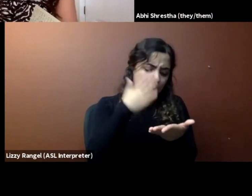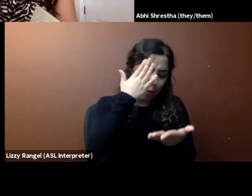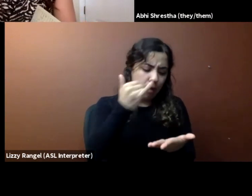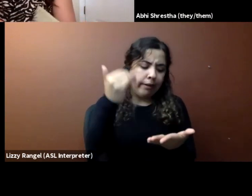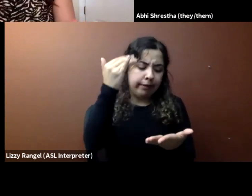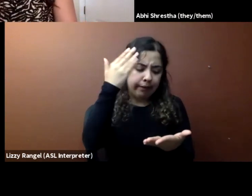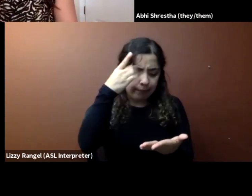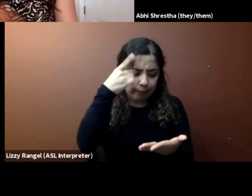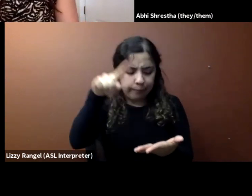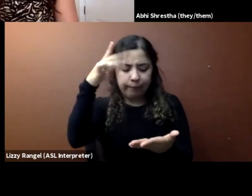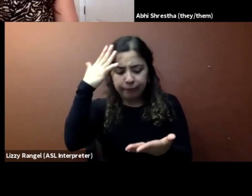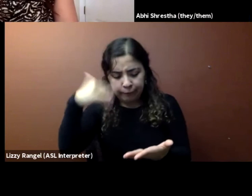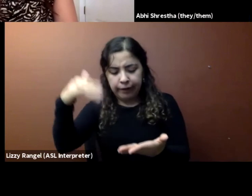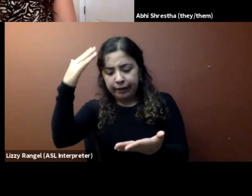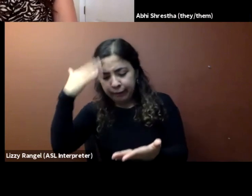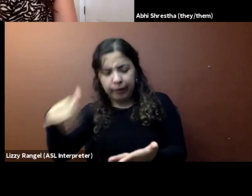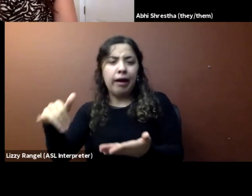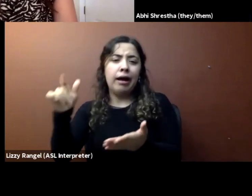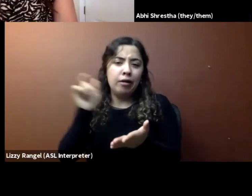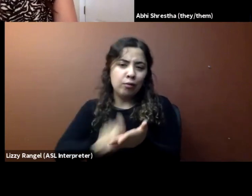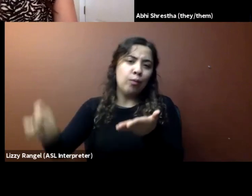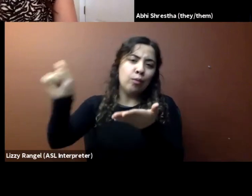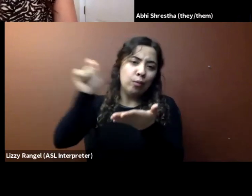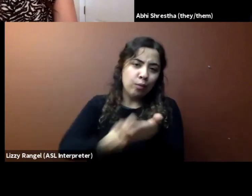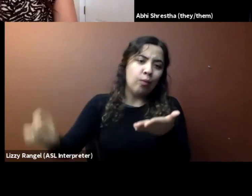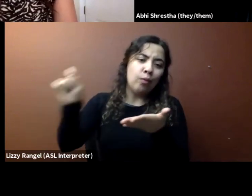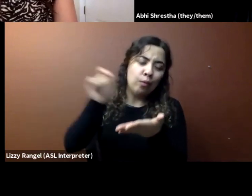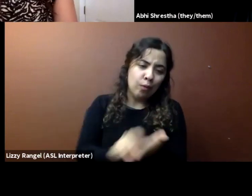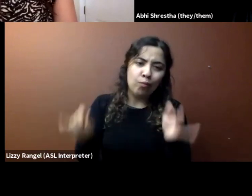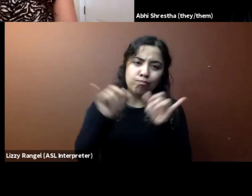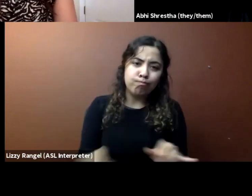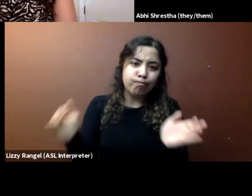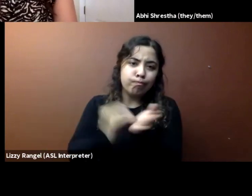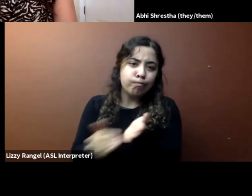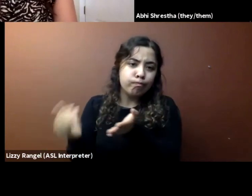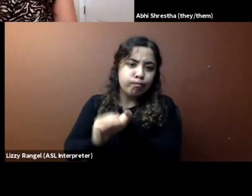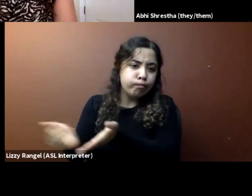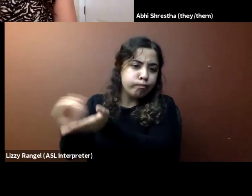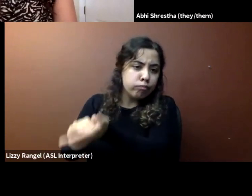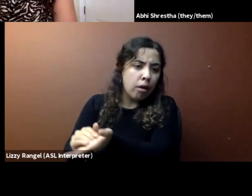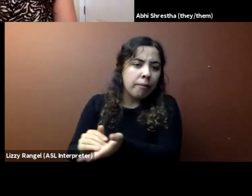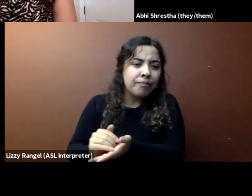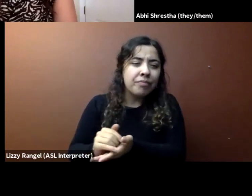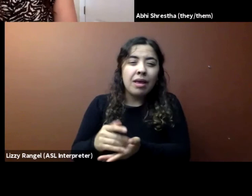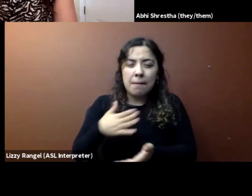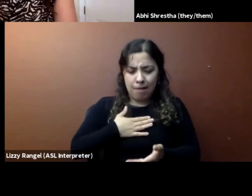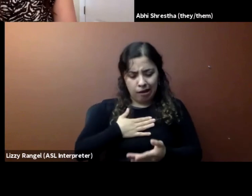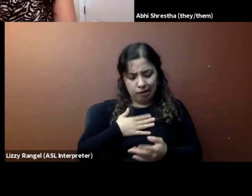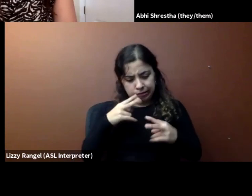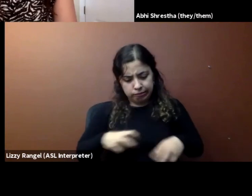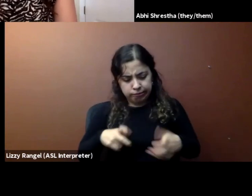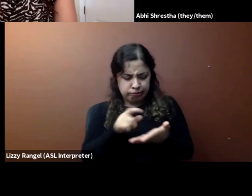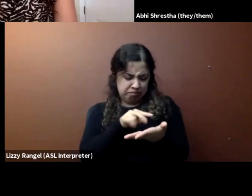why over and over again. And I think what I'm discovering is like